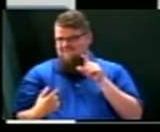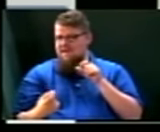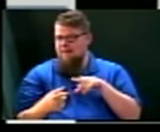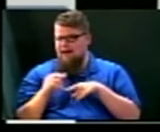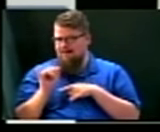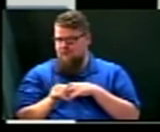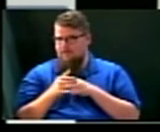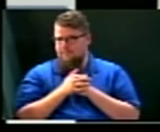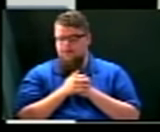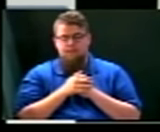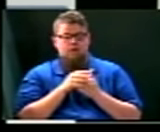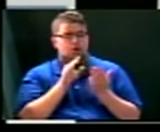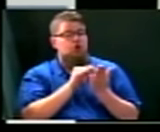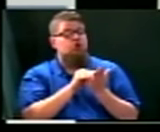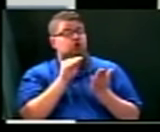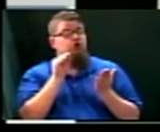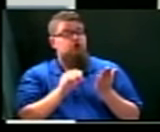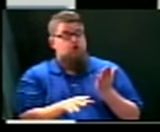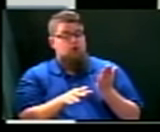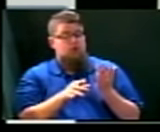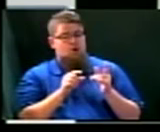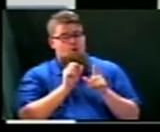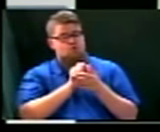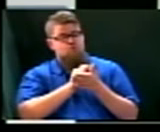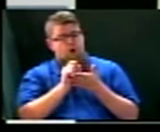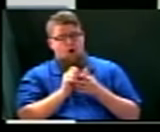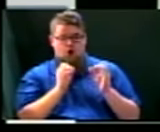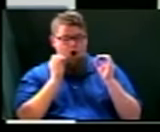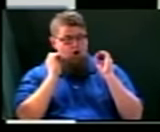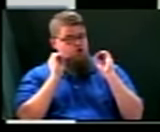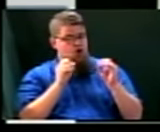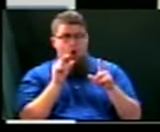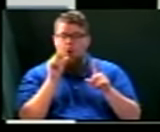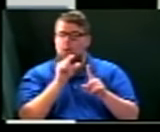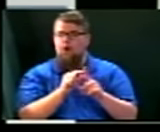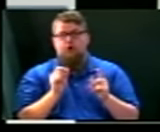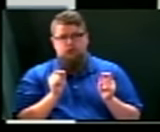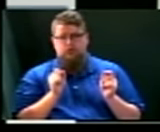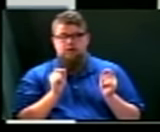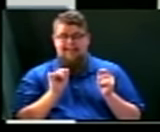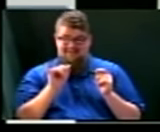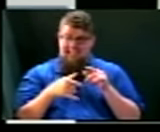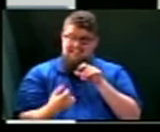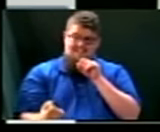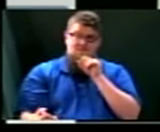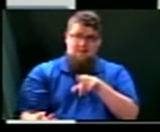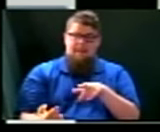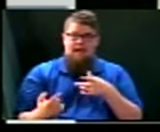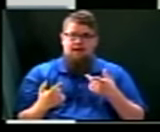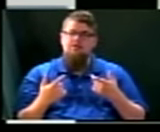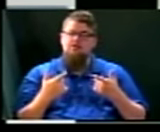this is student wrote no words. That's it. That's the feedback that I